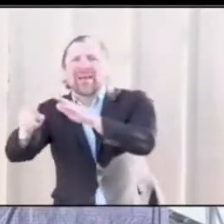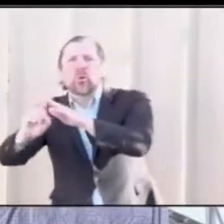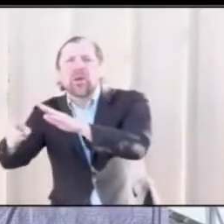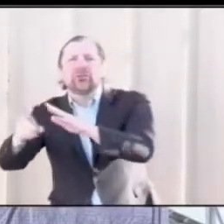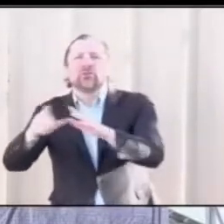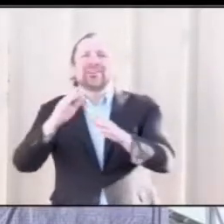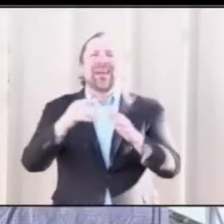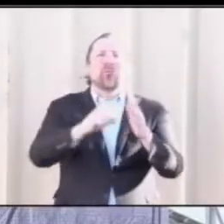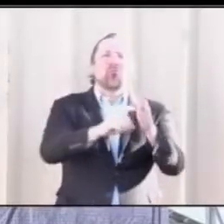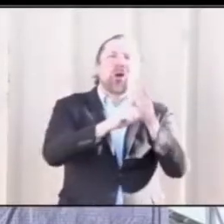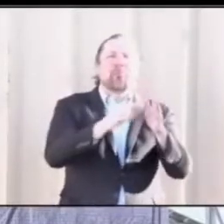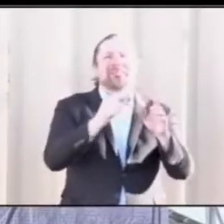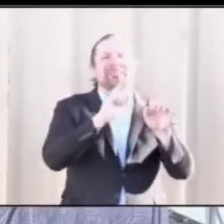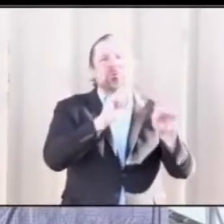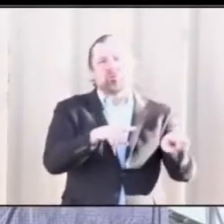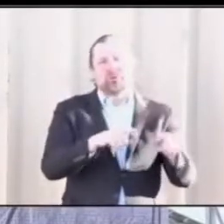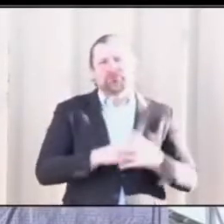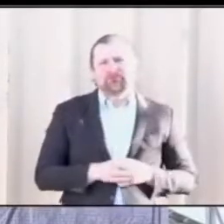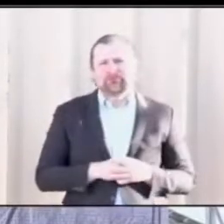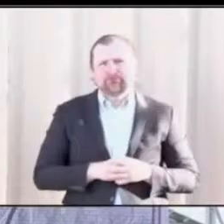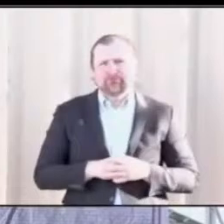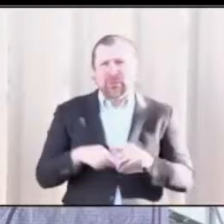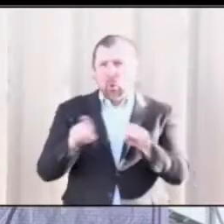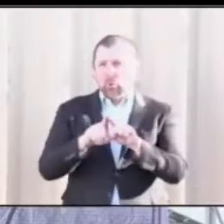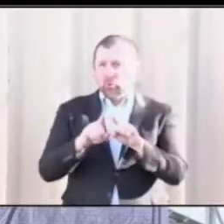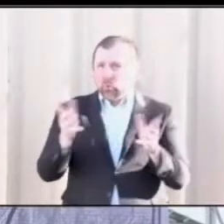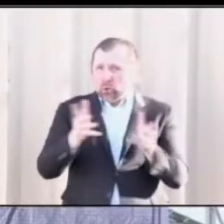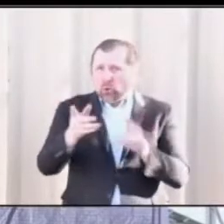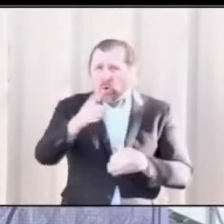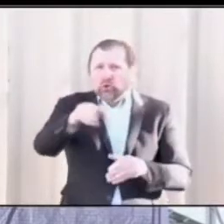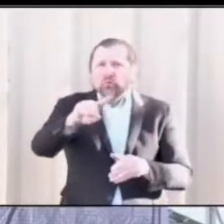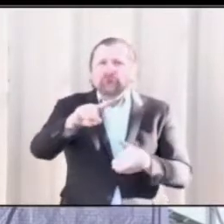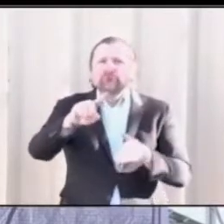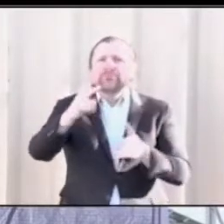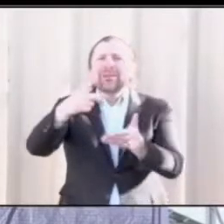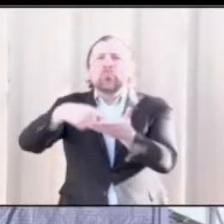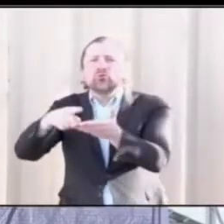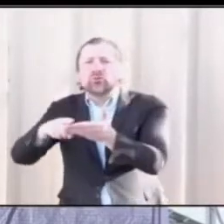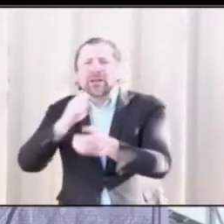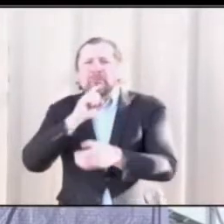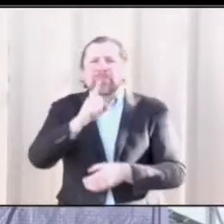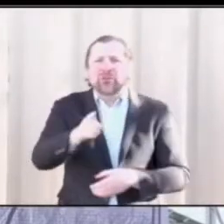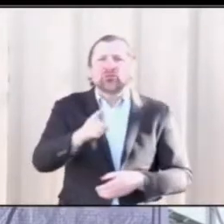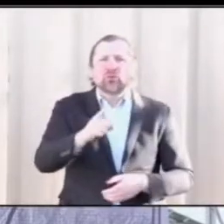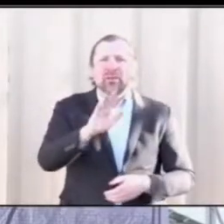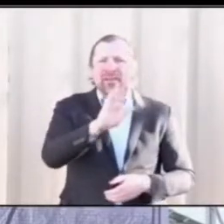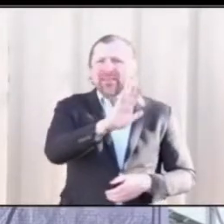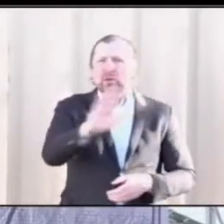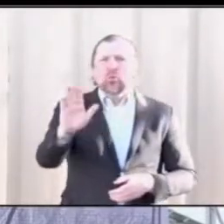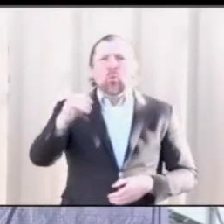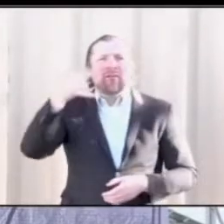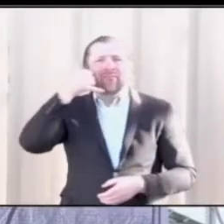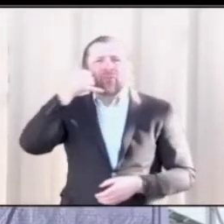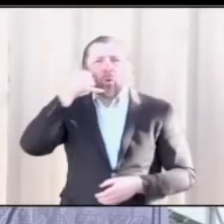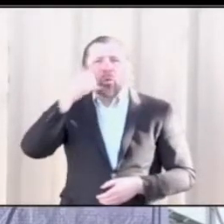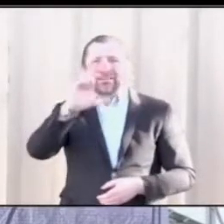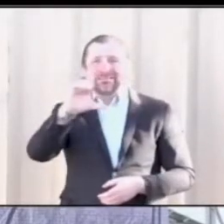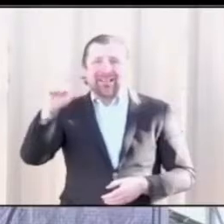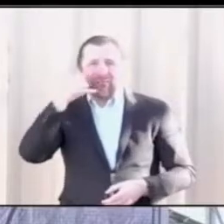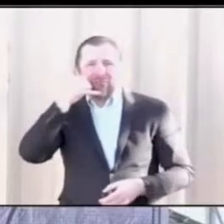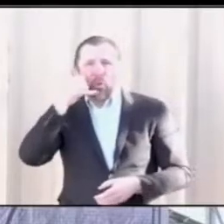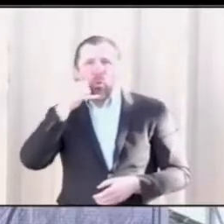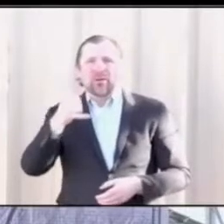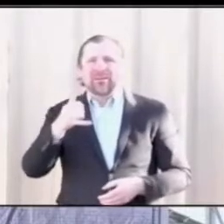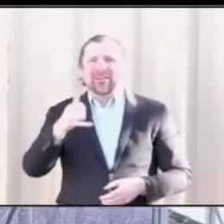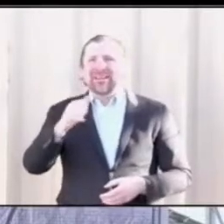order. And also, we would encourage you to double check to make sure that your cellular device is